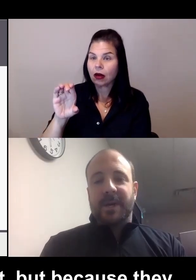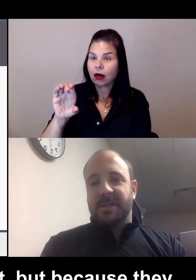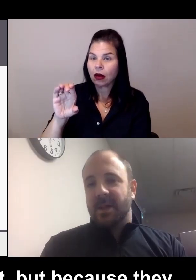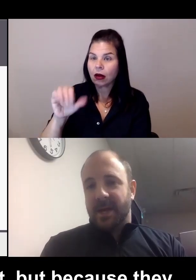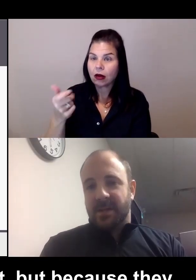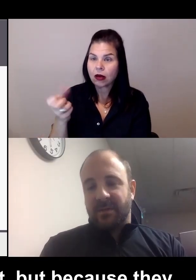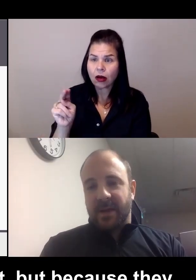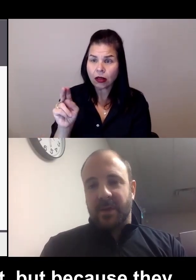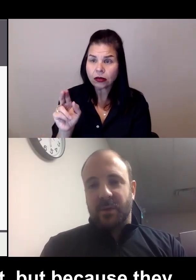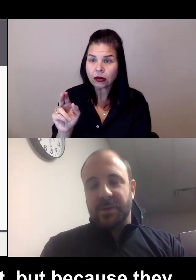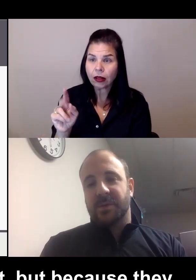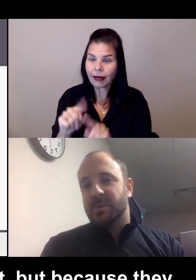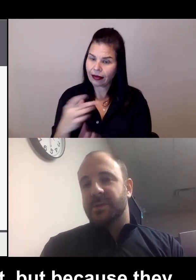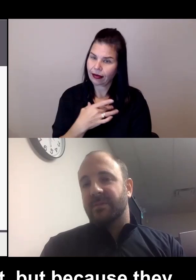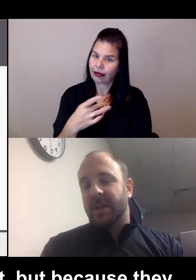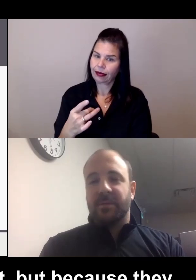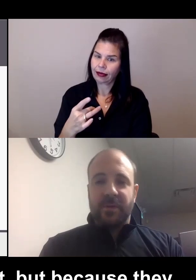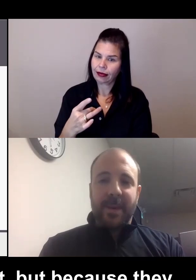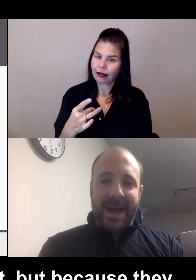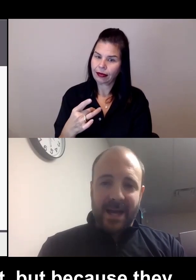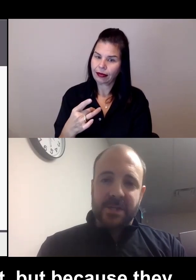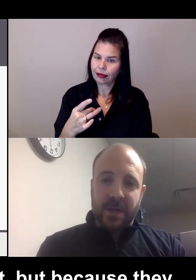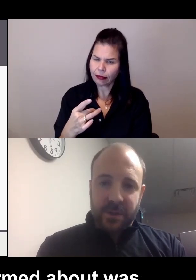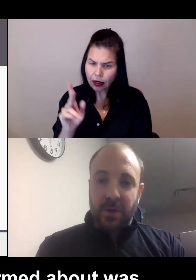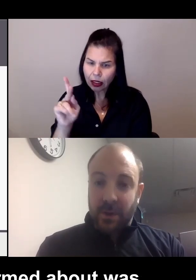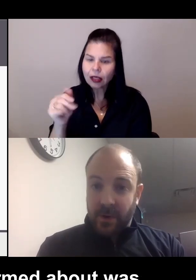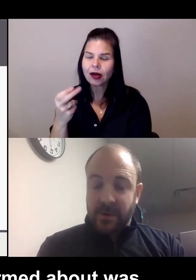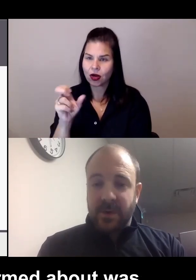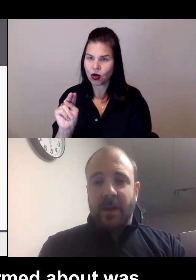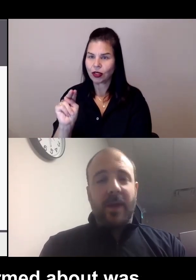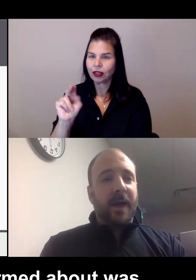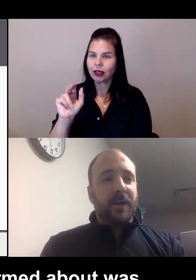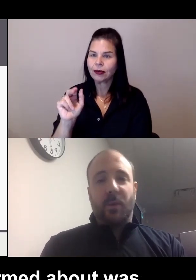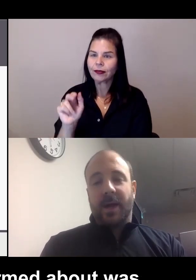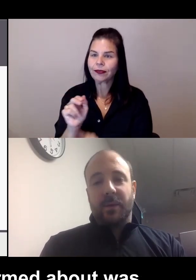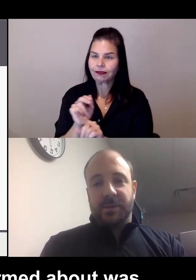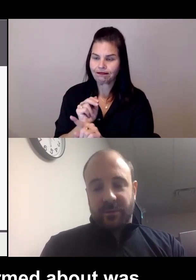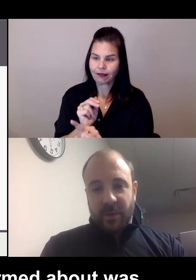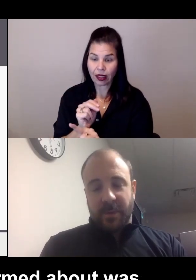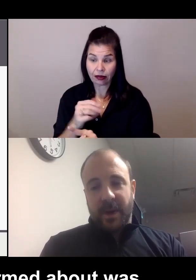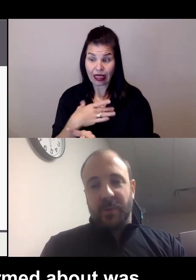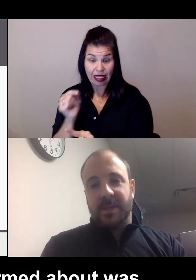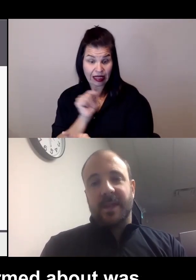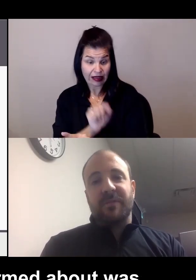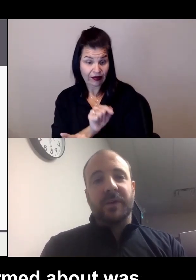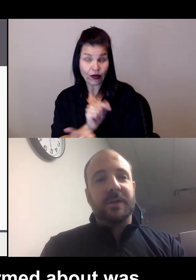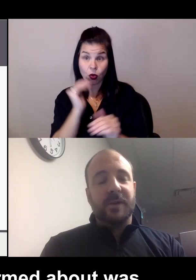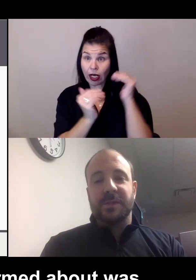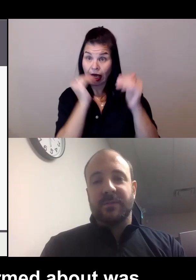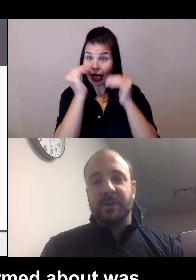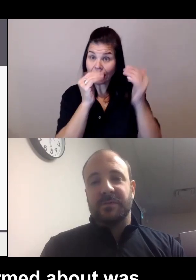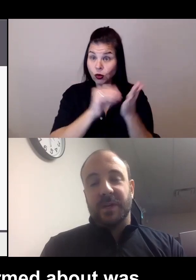but because they liked the fact that a resource was developed for them as adult learners. And what I was informed about was that they